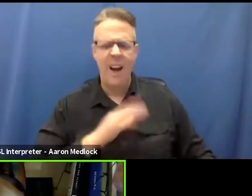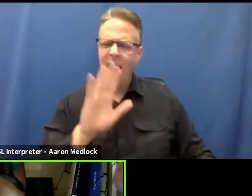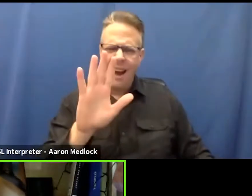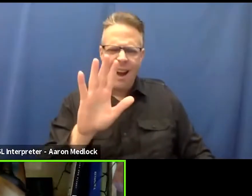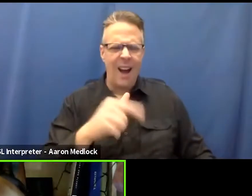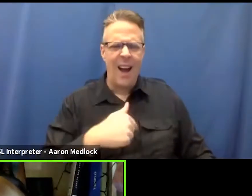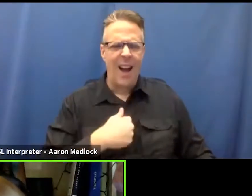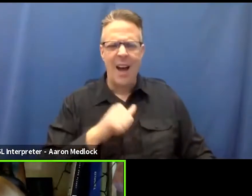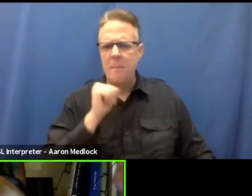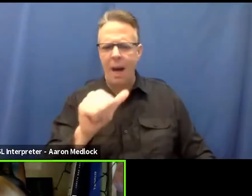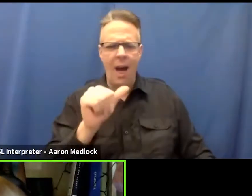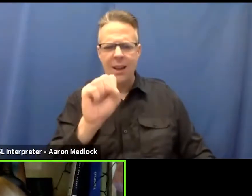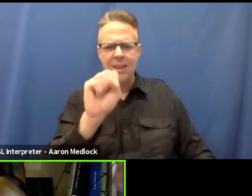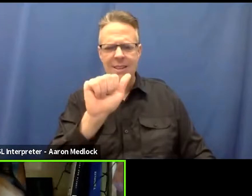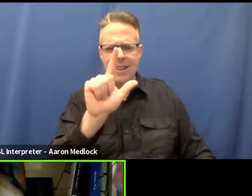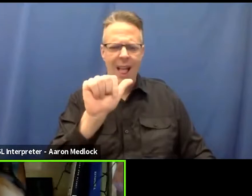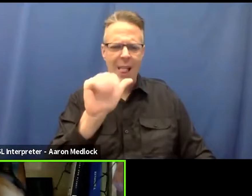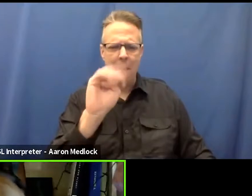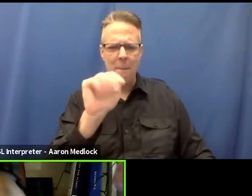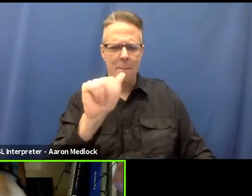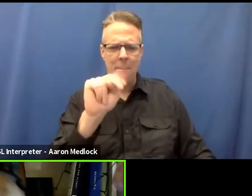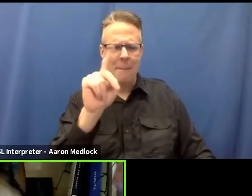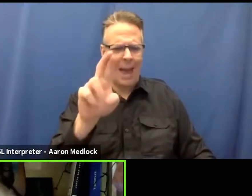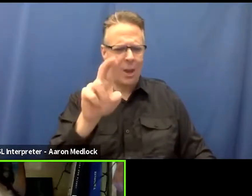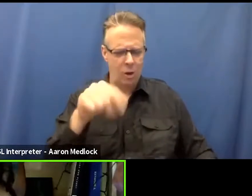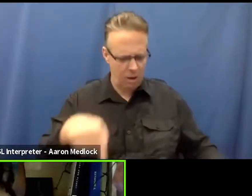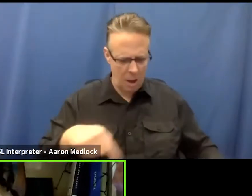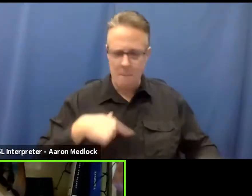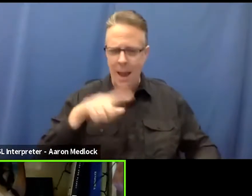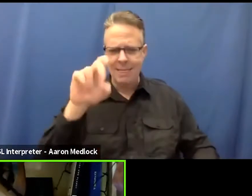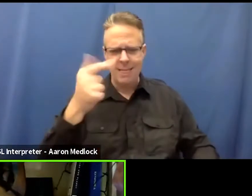a salamander. My legs cannot regrow.